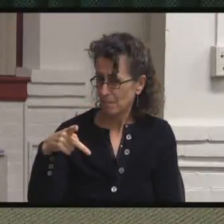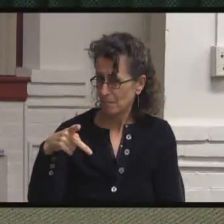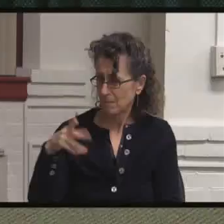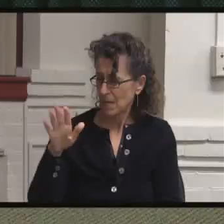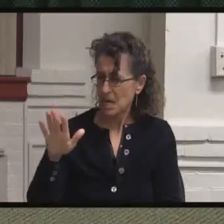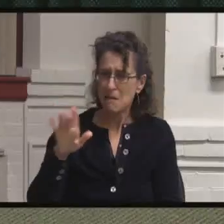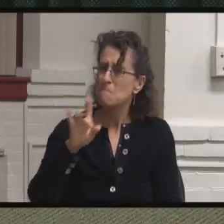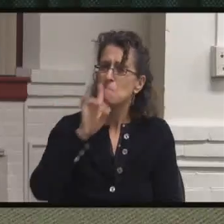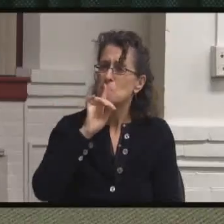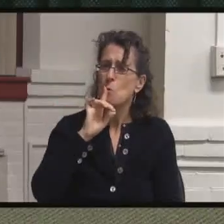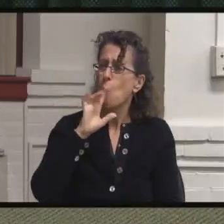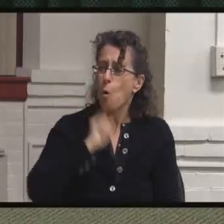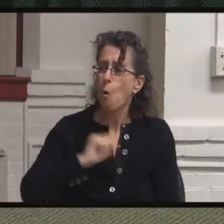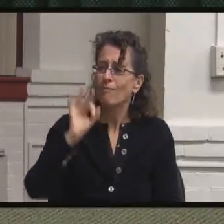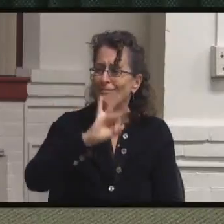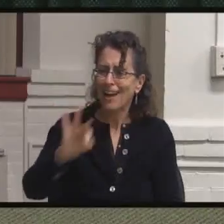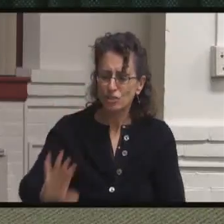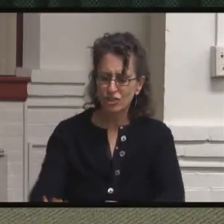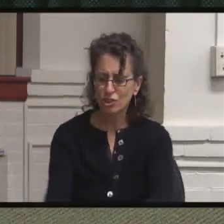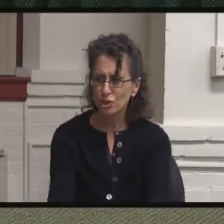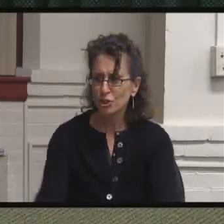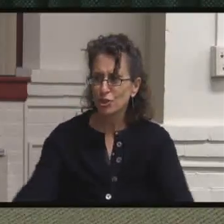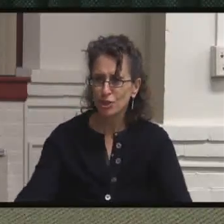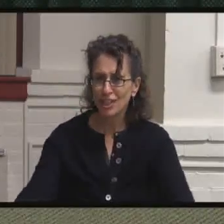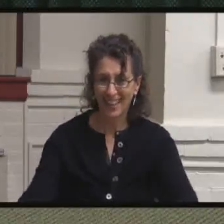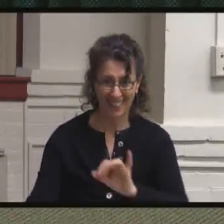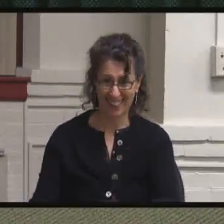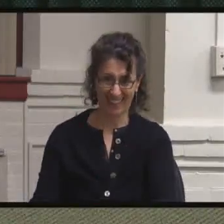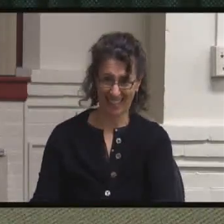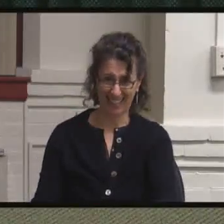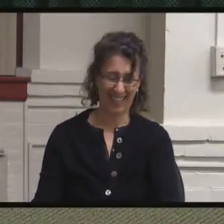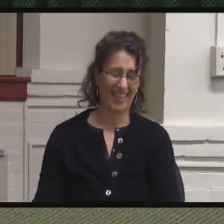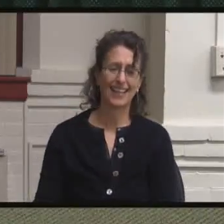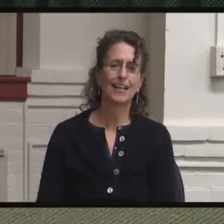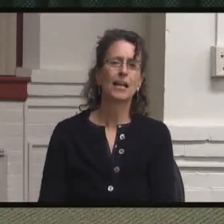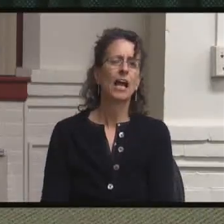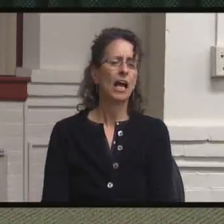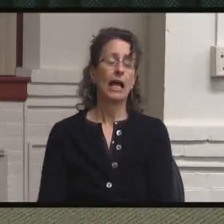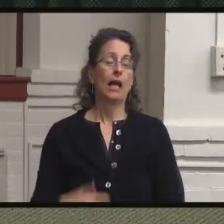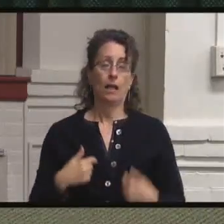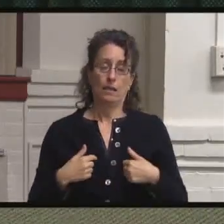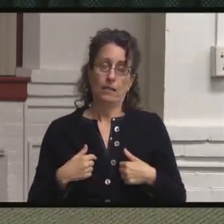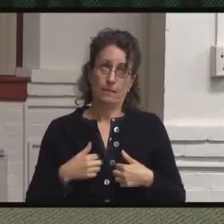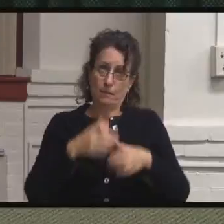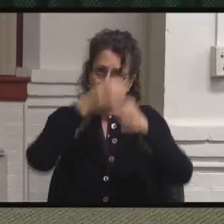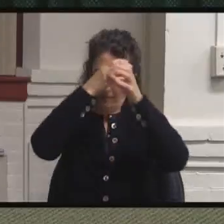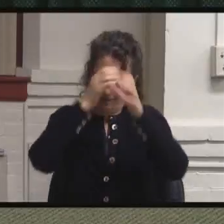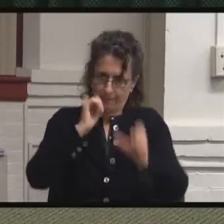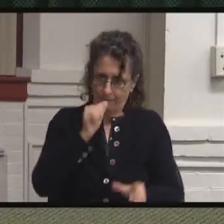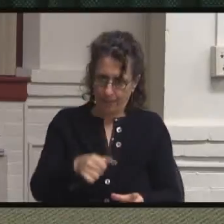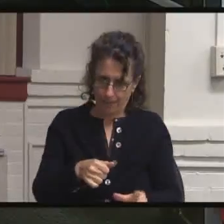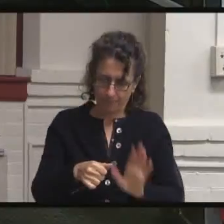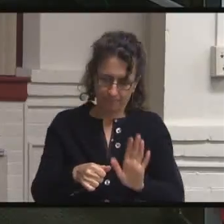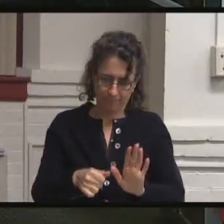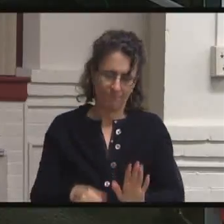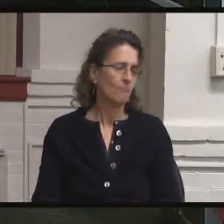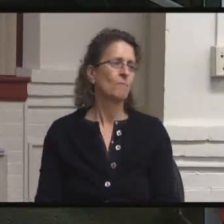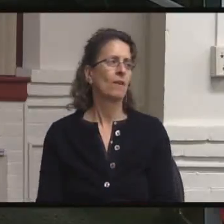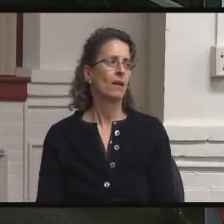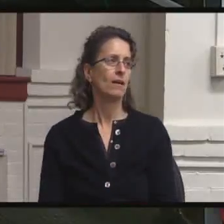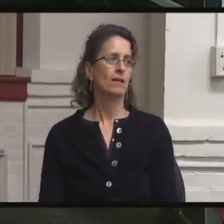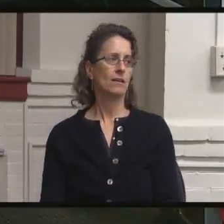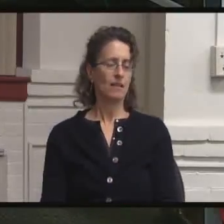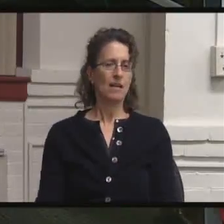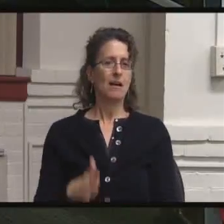talking about electric baseboard resistance. I think the wood, and I'm not an expert in this area, but I understood the